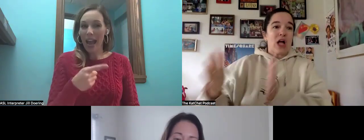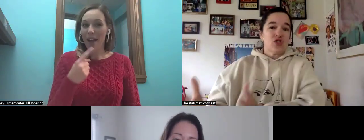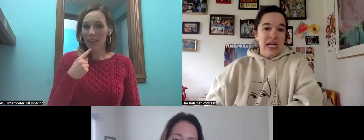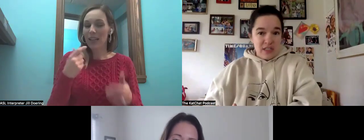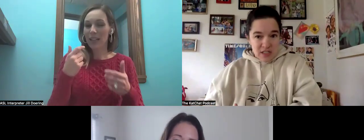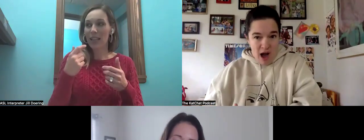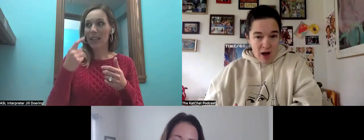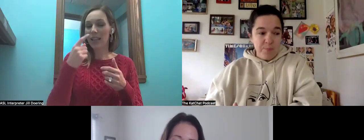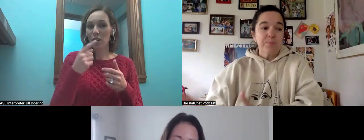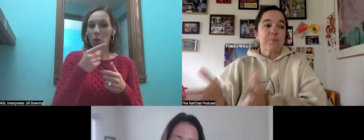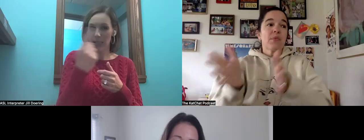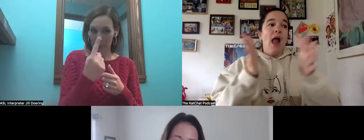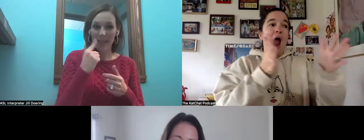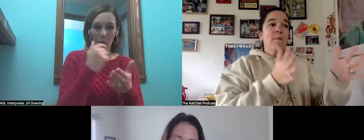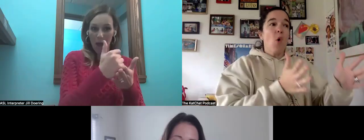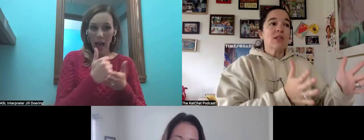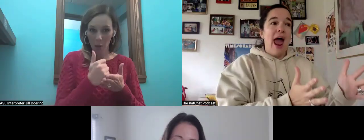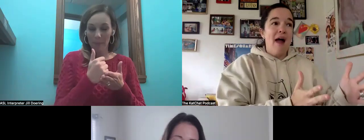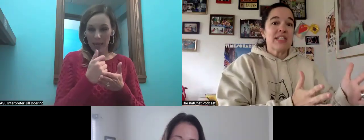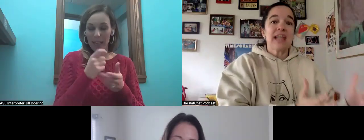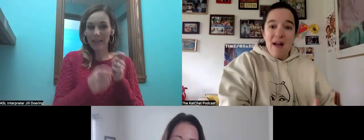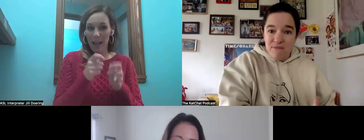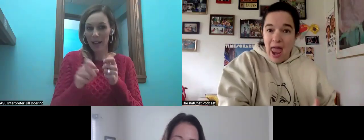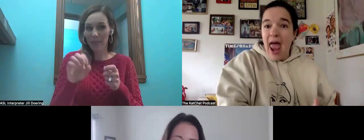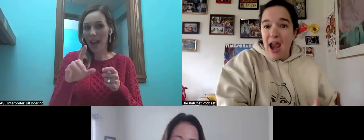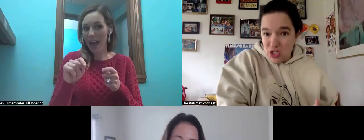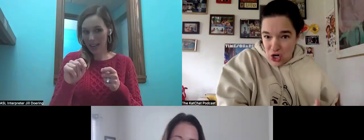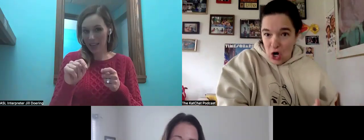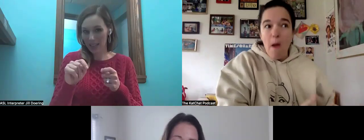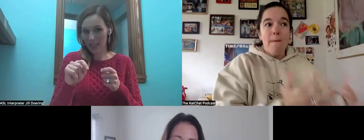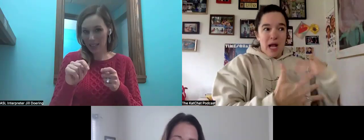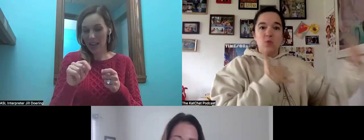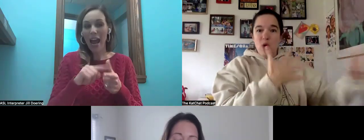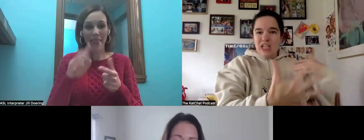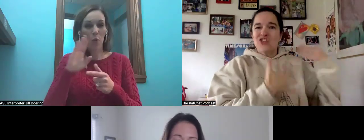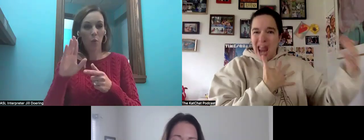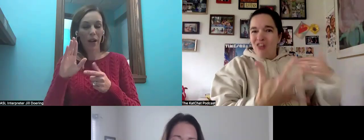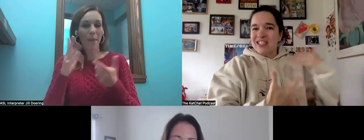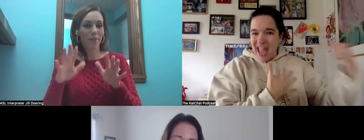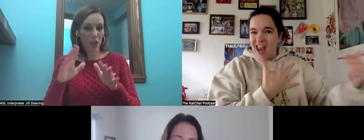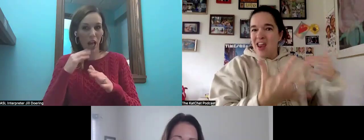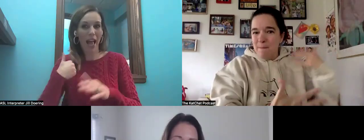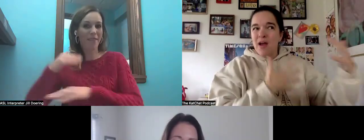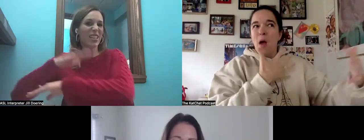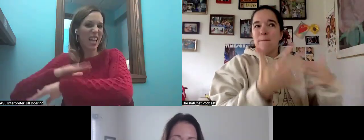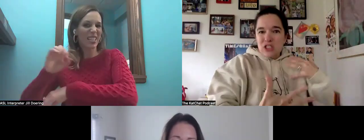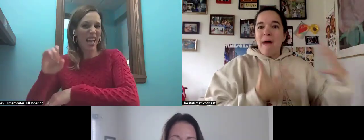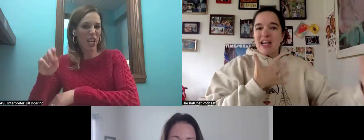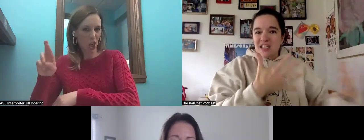And once she's done, I'm going to have a doc editor because we share the